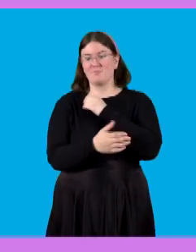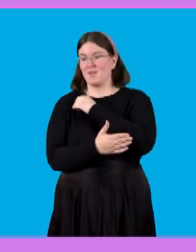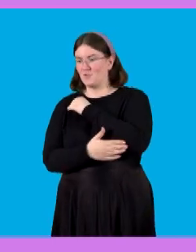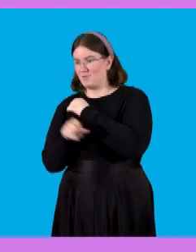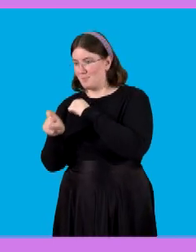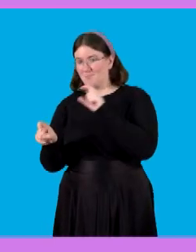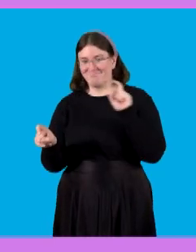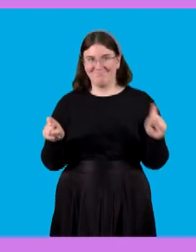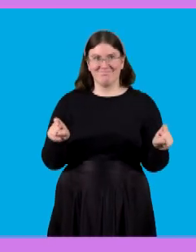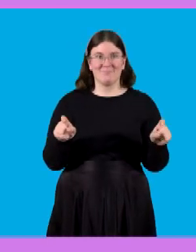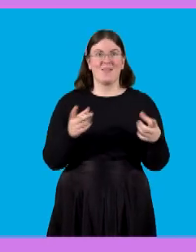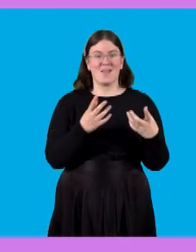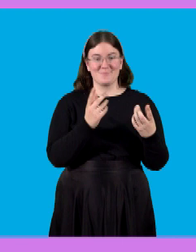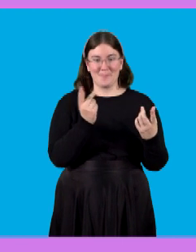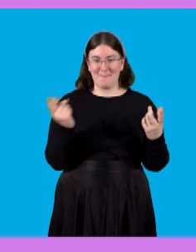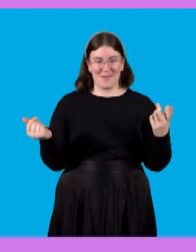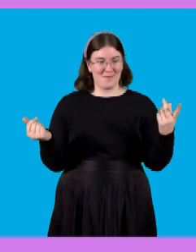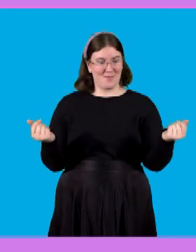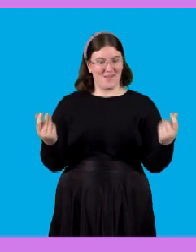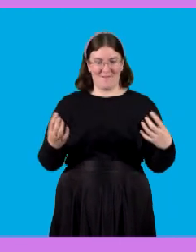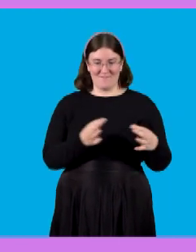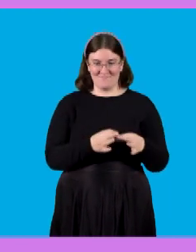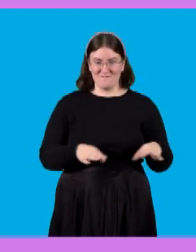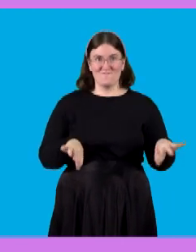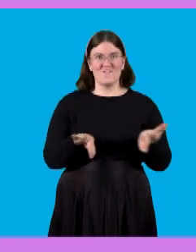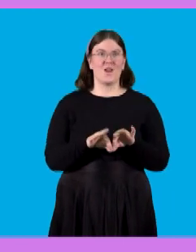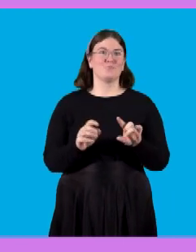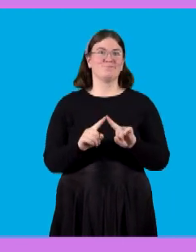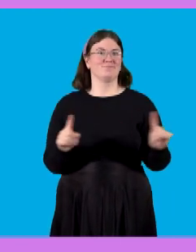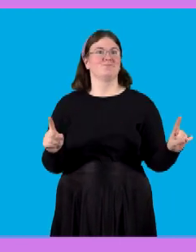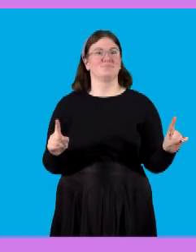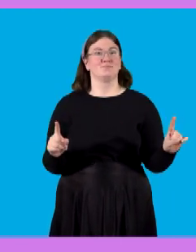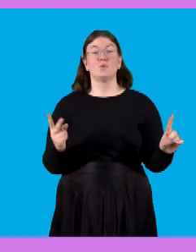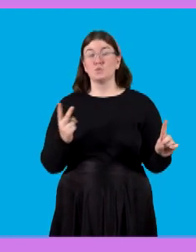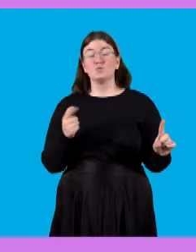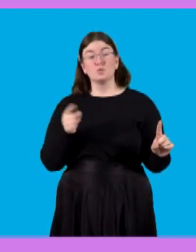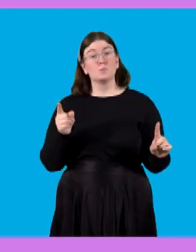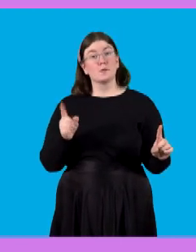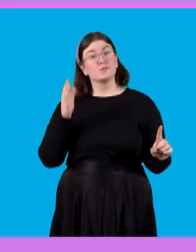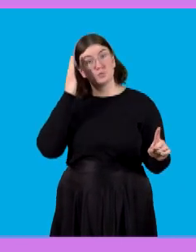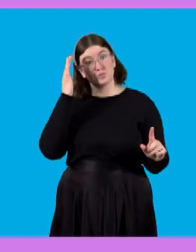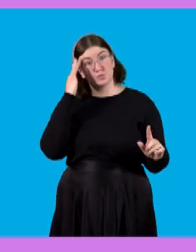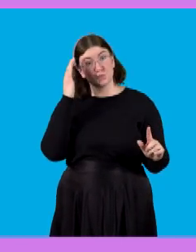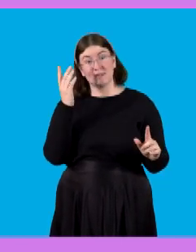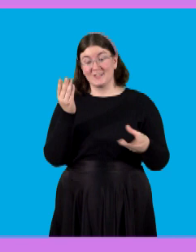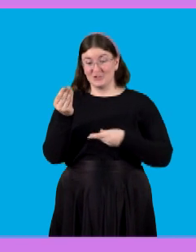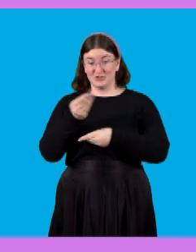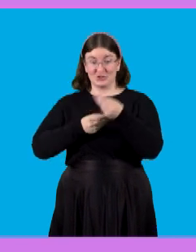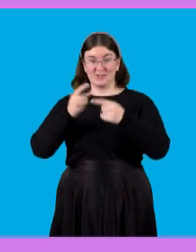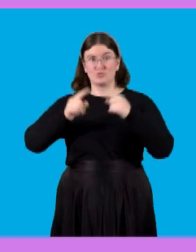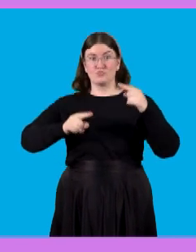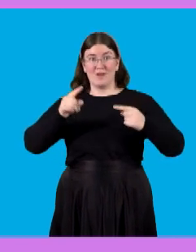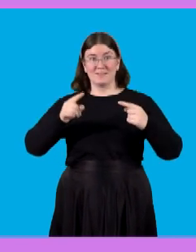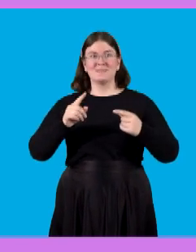currency. Also important to note is that exchange rate changes daily due to what is happening in the markets across the world,